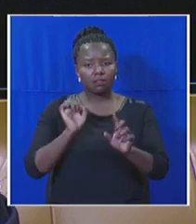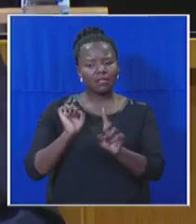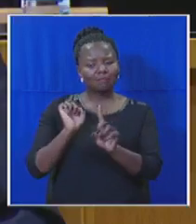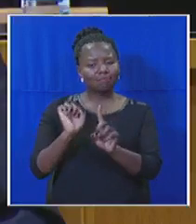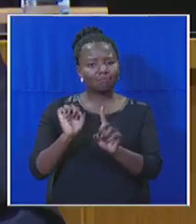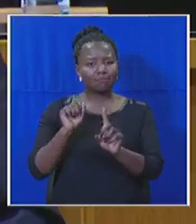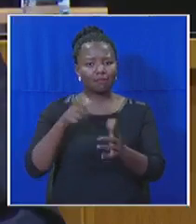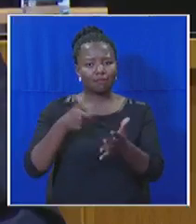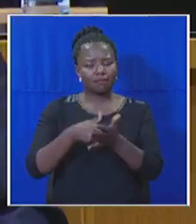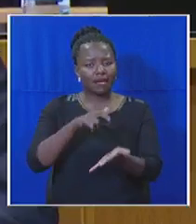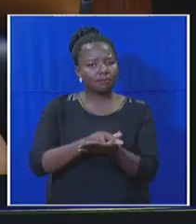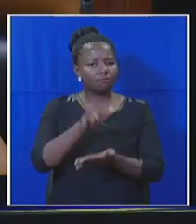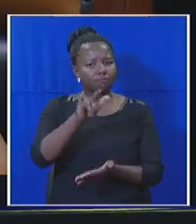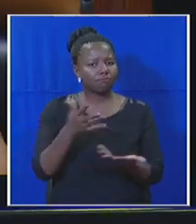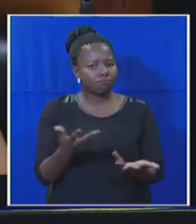particular matter.